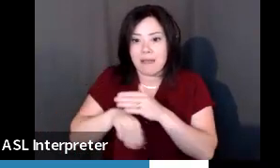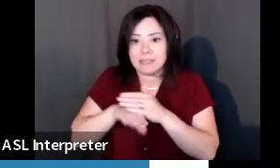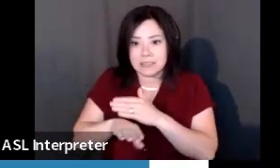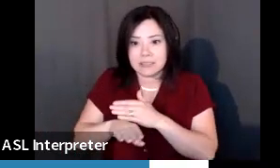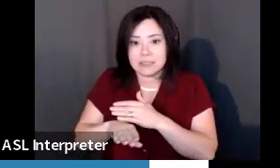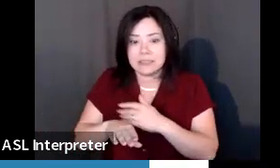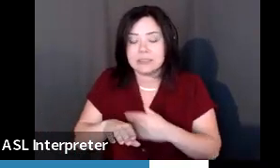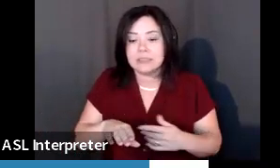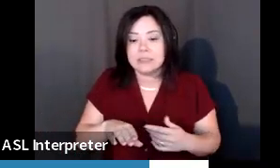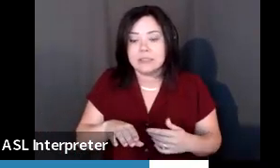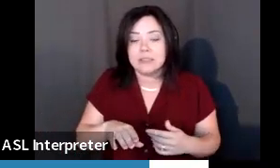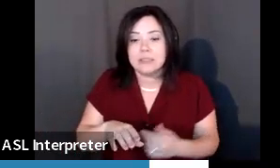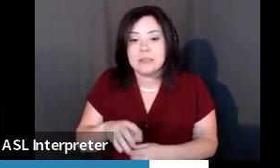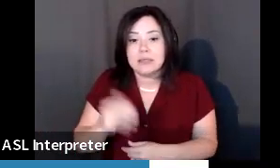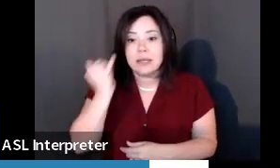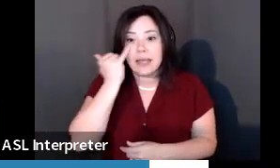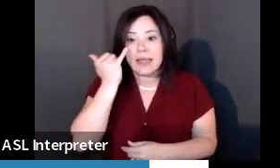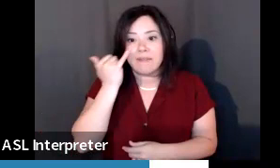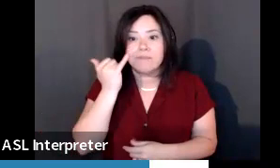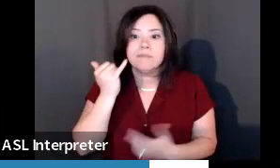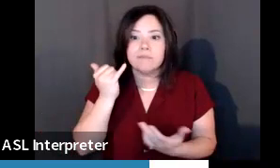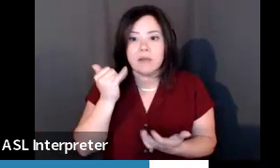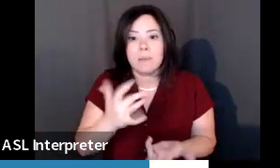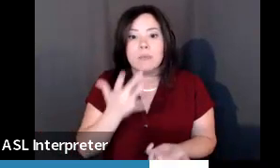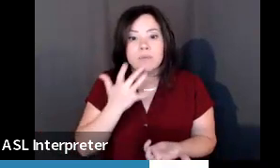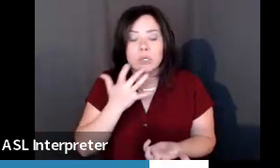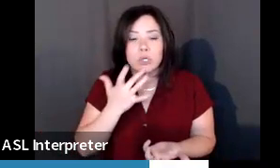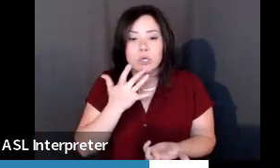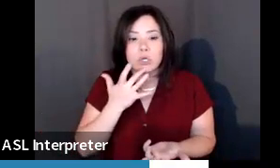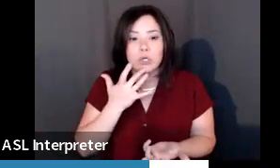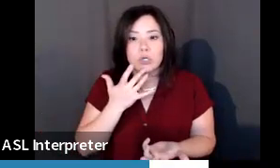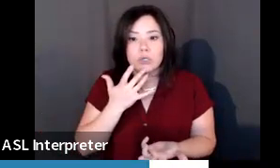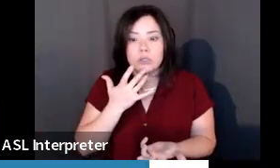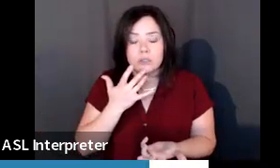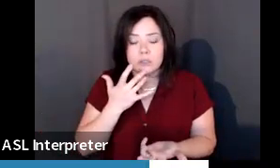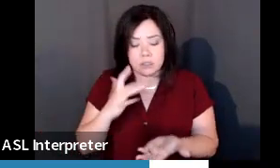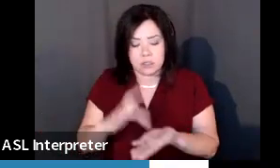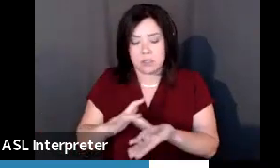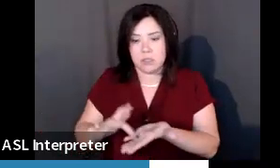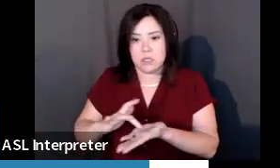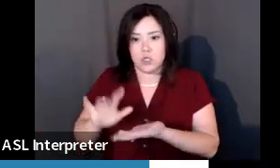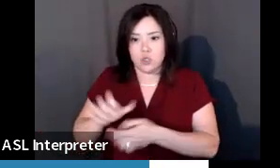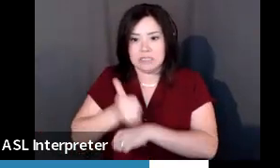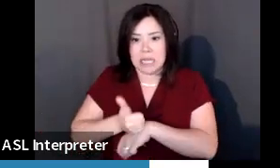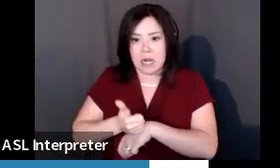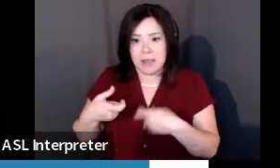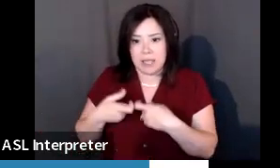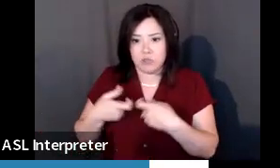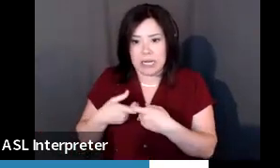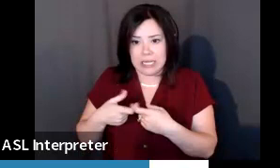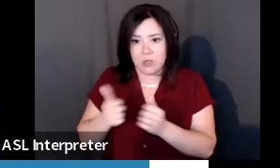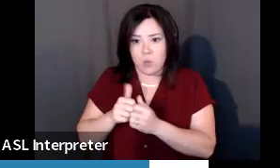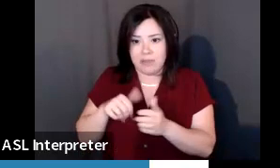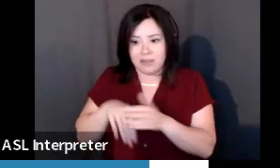like myself that prefers interacting with things to set them up electronically with